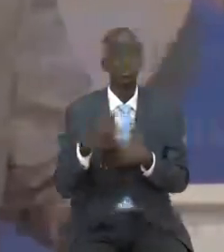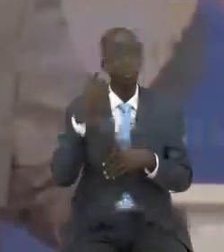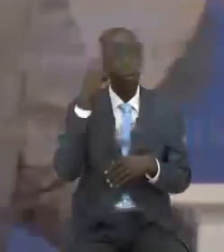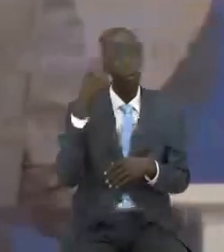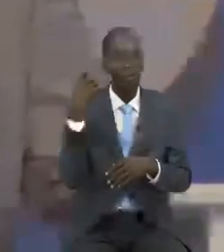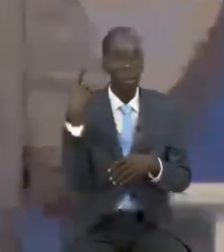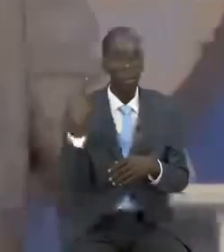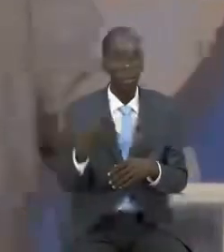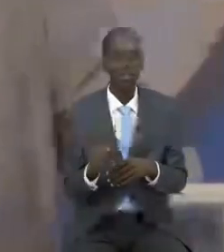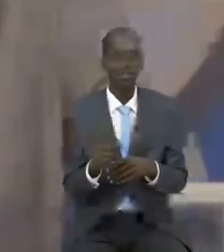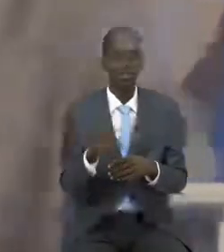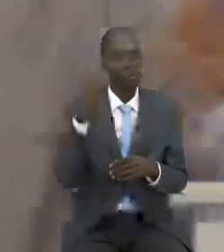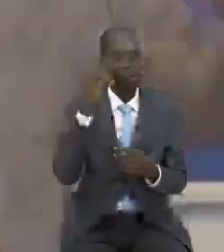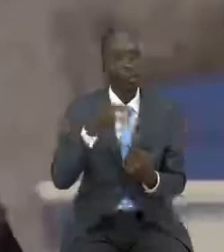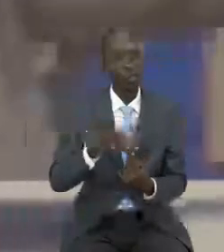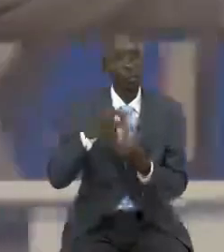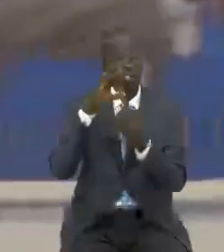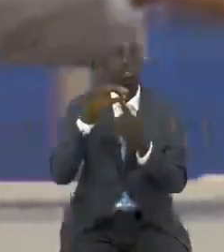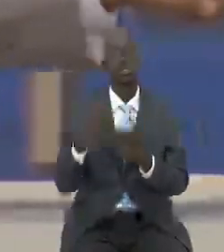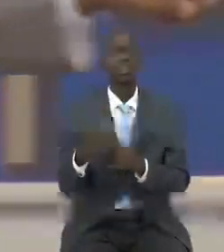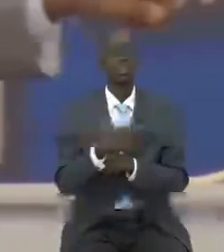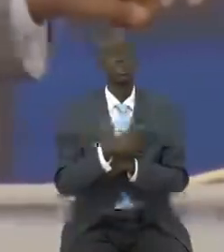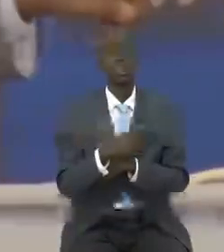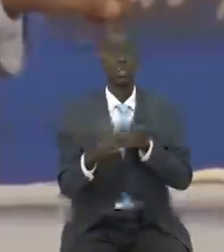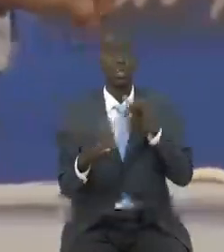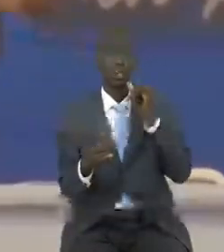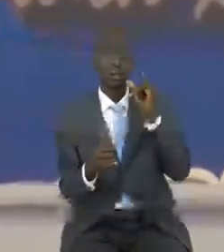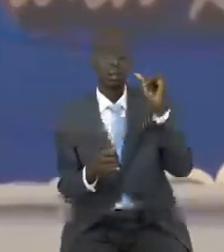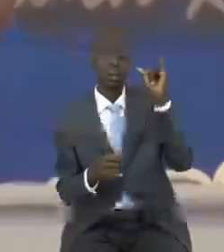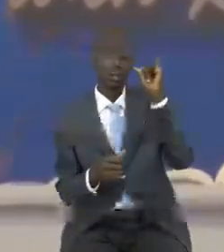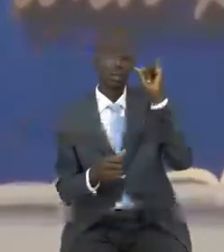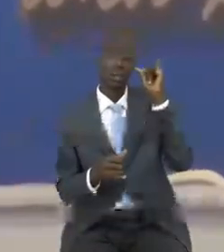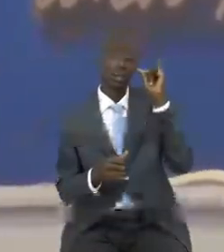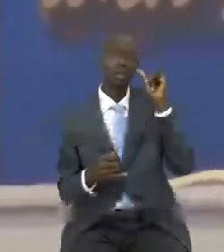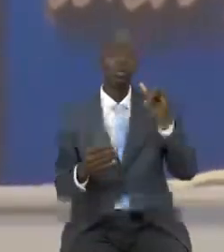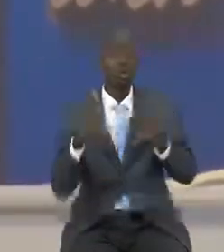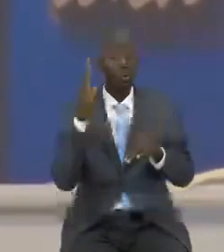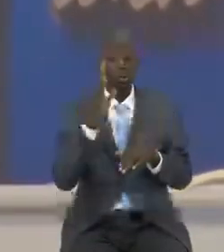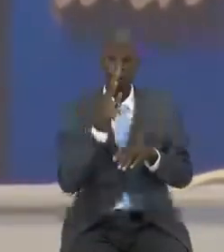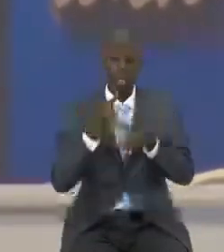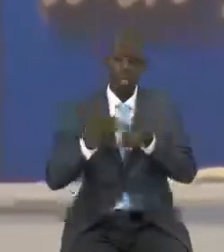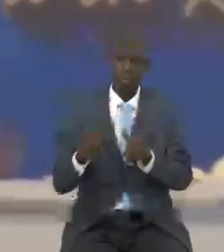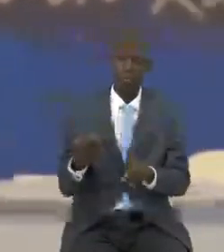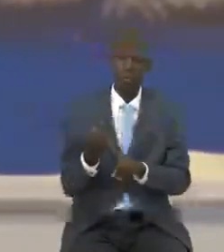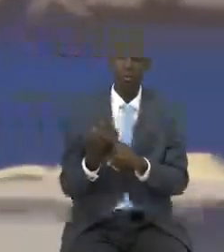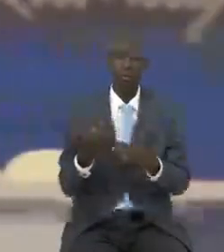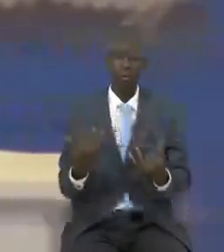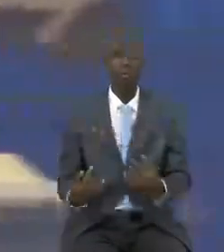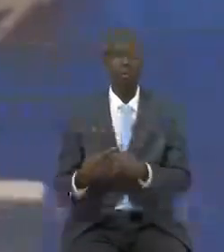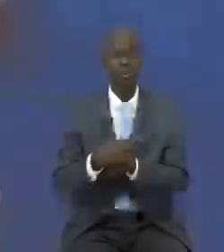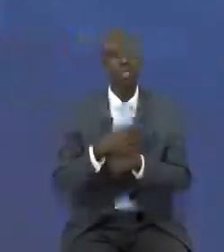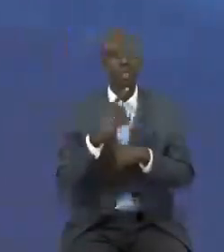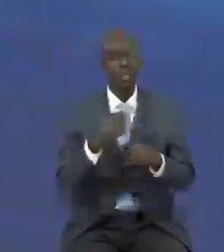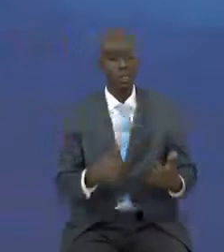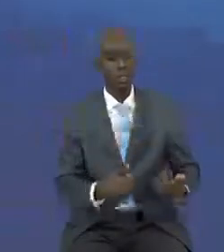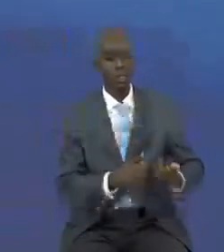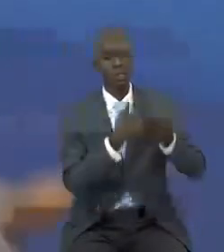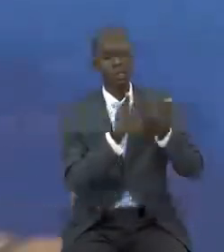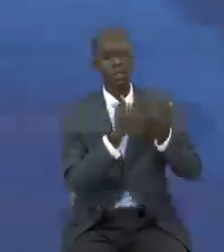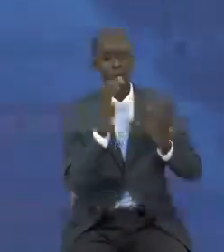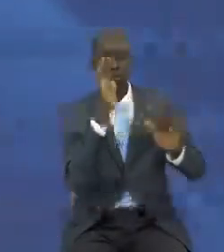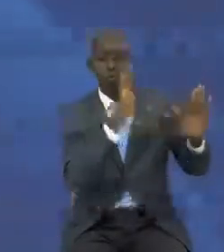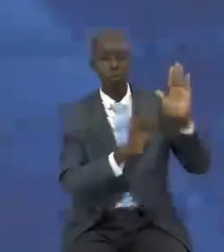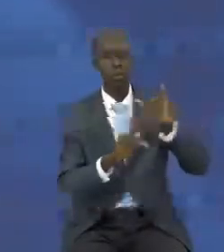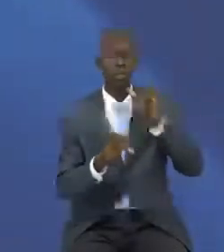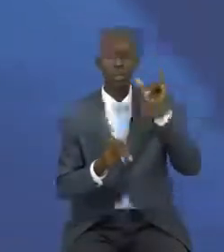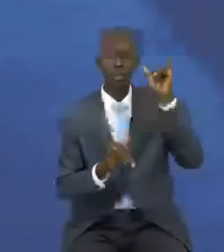particular day. Yesterday will be different from today. The challenges of yesterday will be